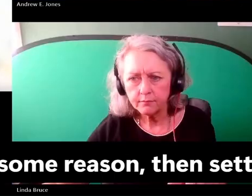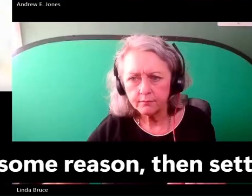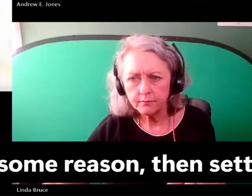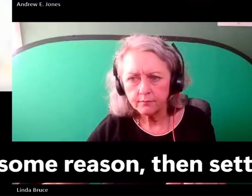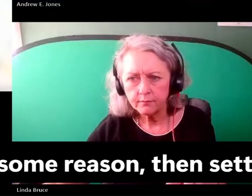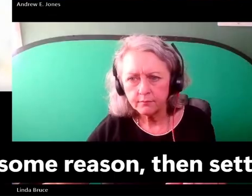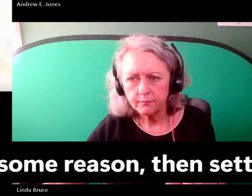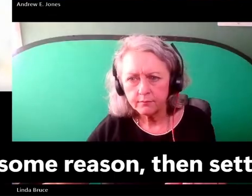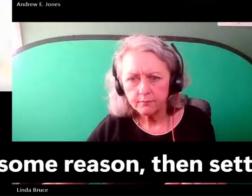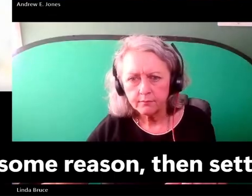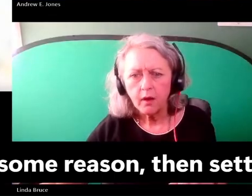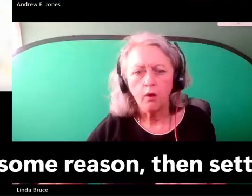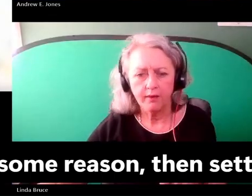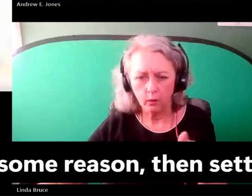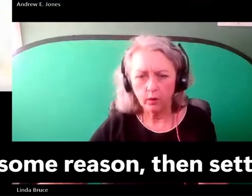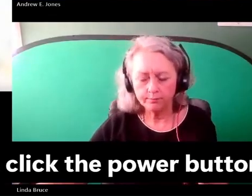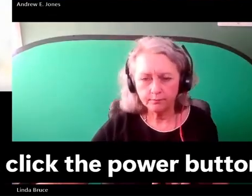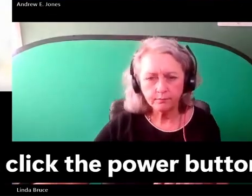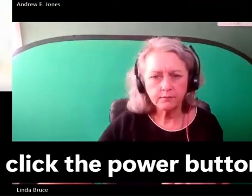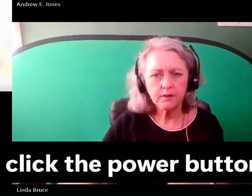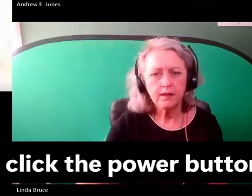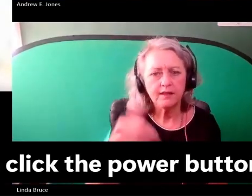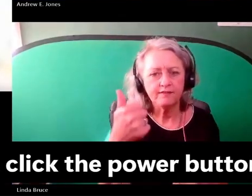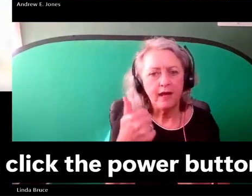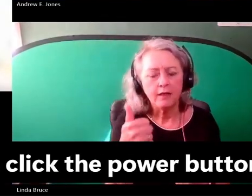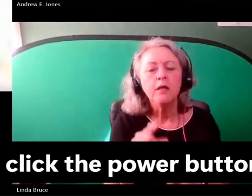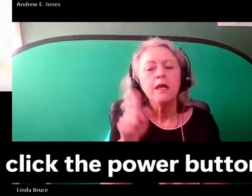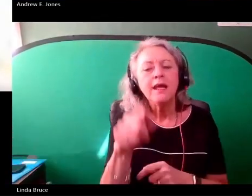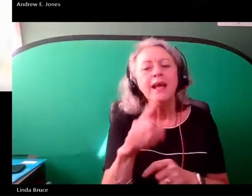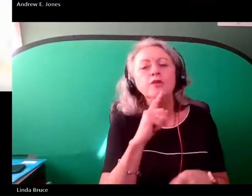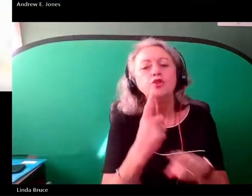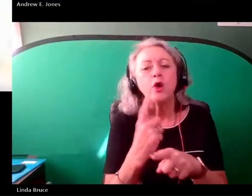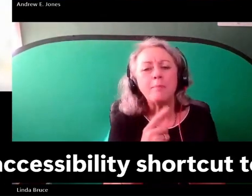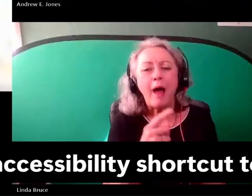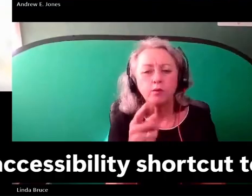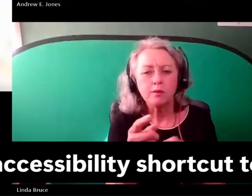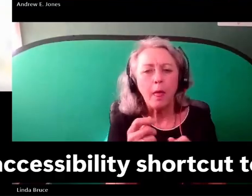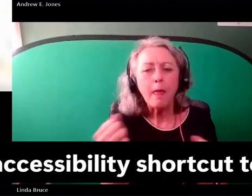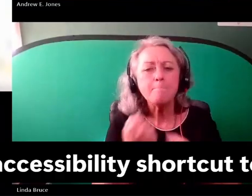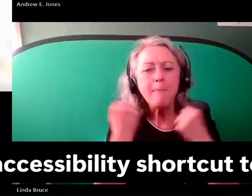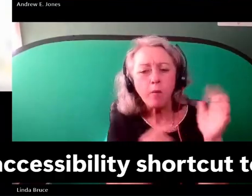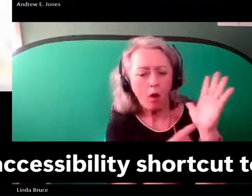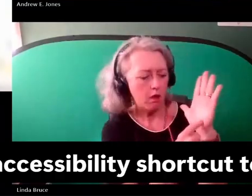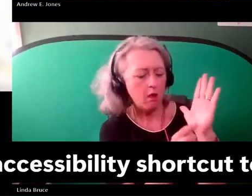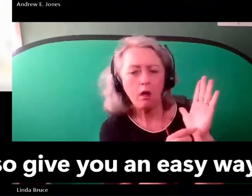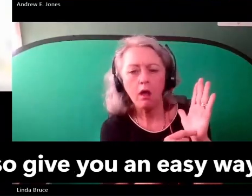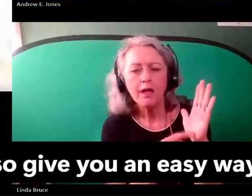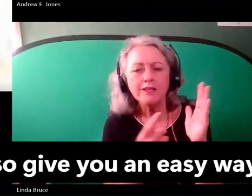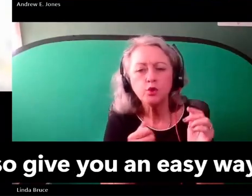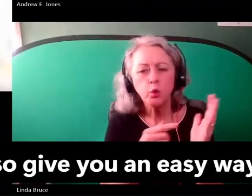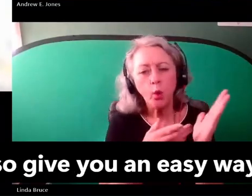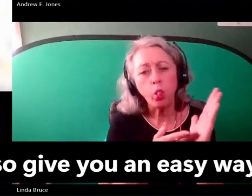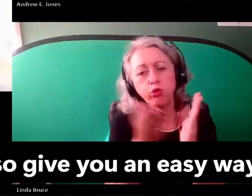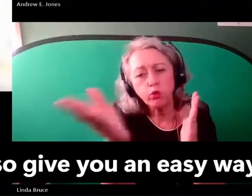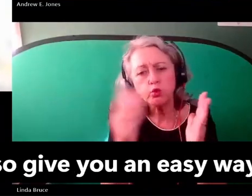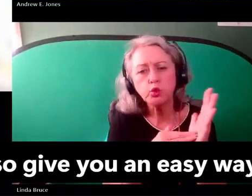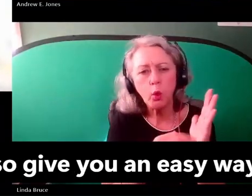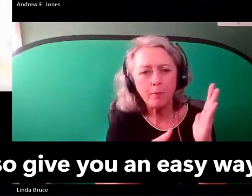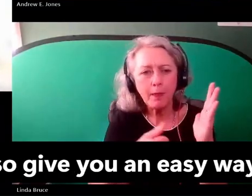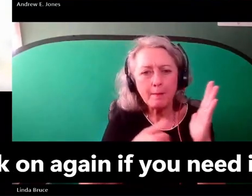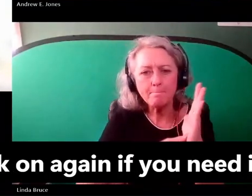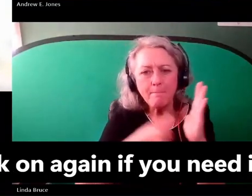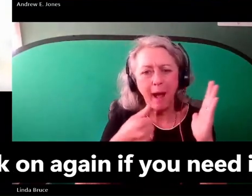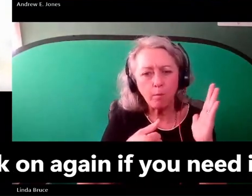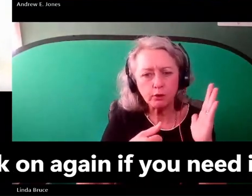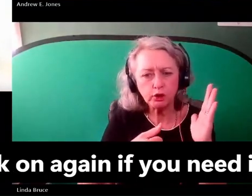Zoom off completely for some reason, then setting up that triple click the power button through the accessibility shortcut to Zoom would also give you an